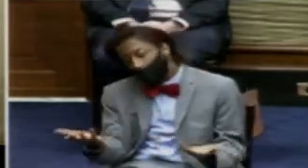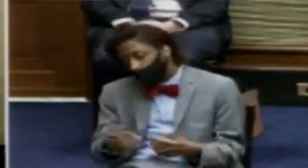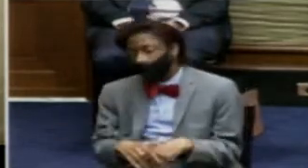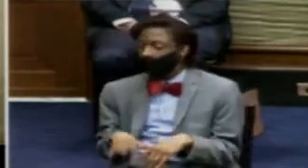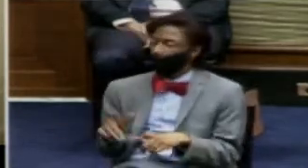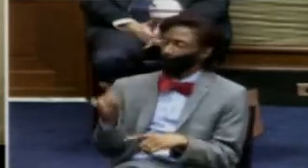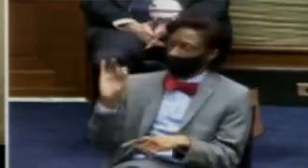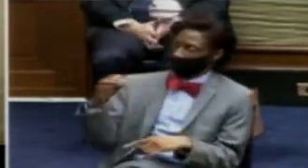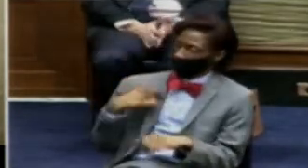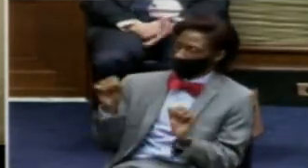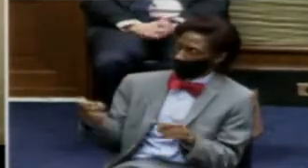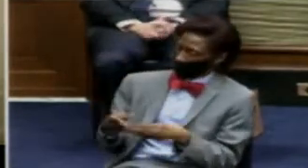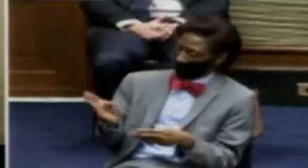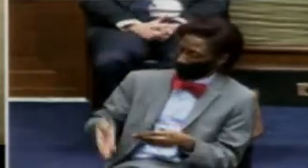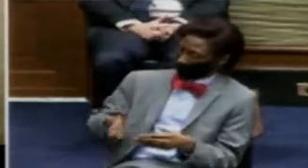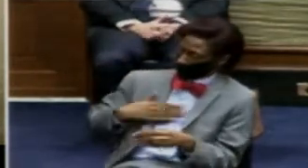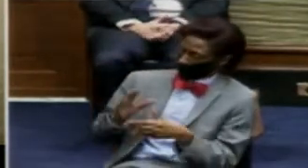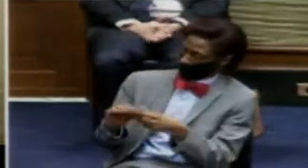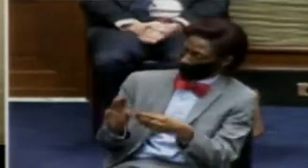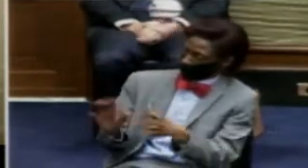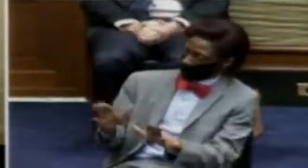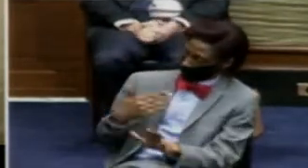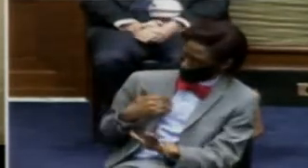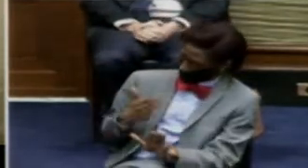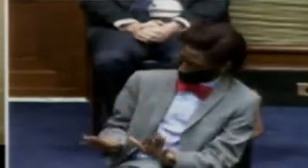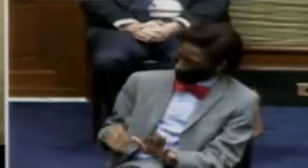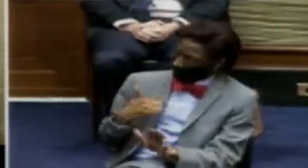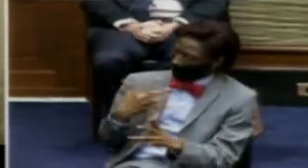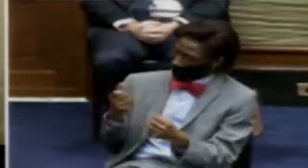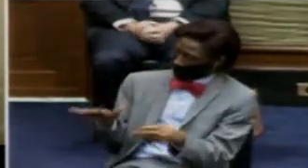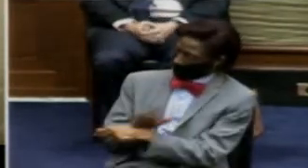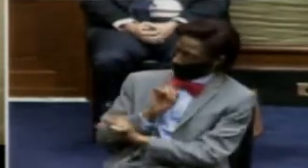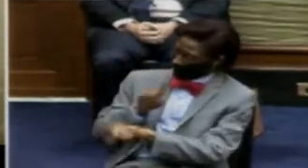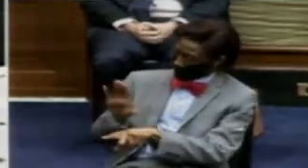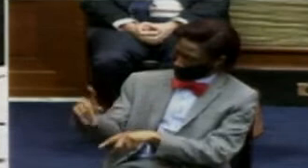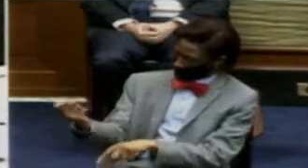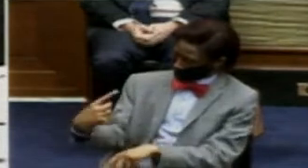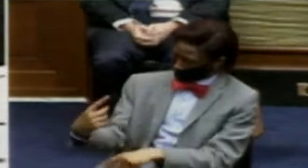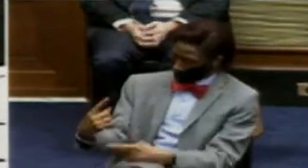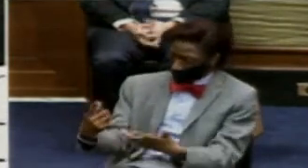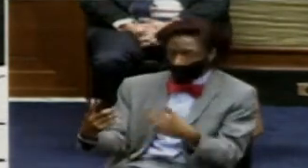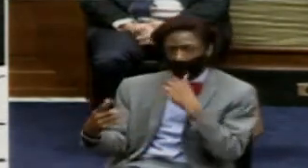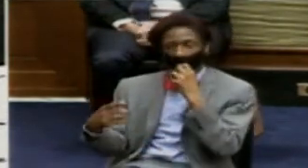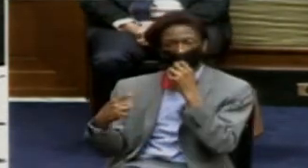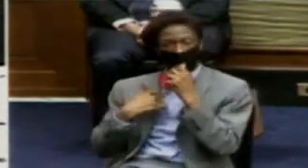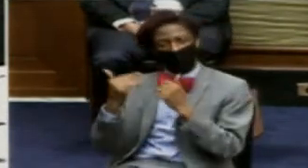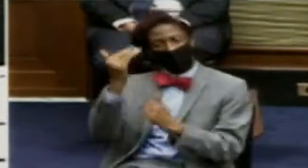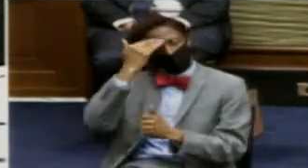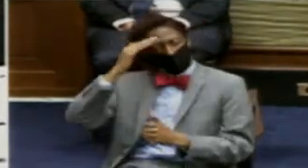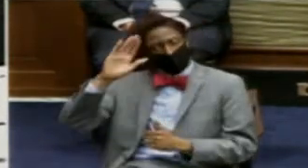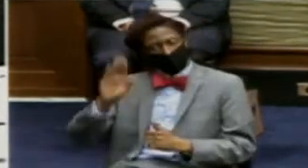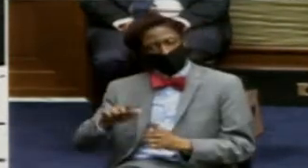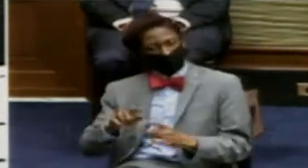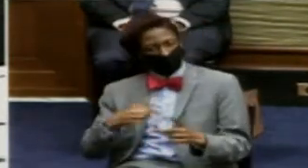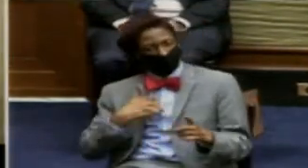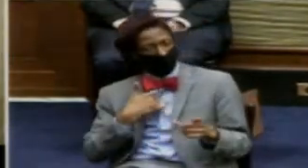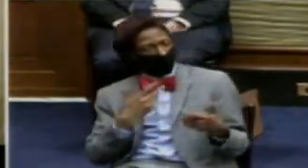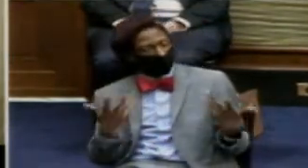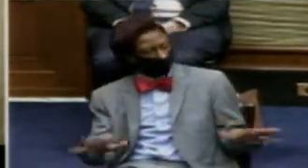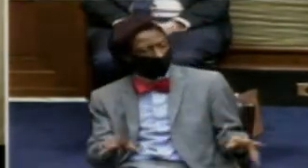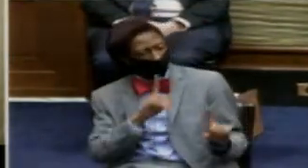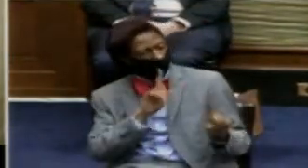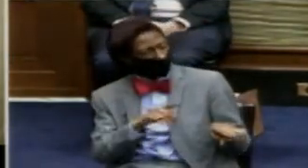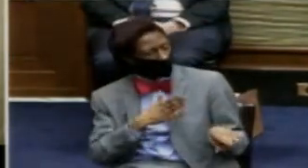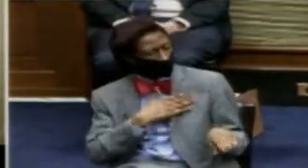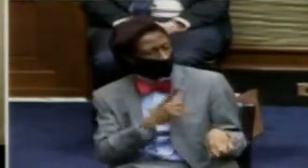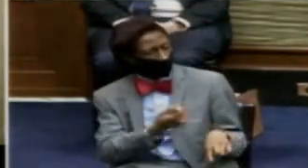this. If I just may finish, Congressman, I want to completely answer your question. I am aware. You completely answered my